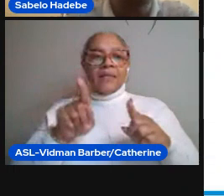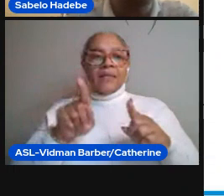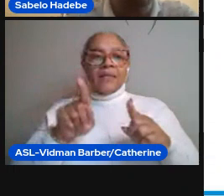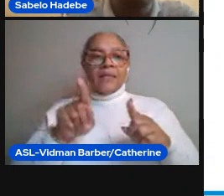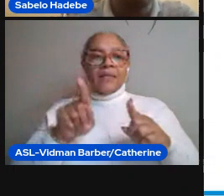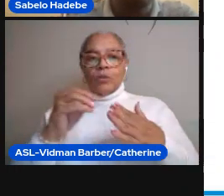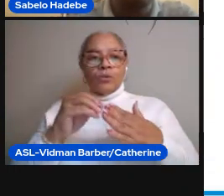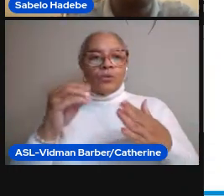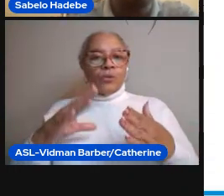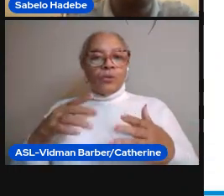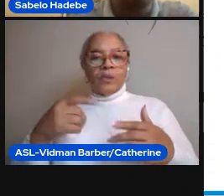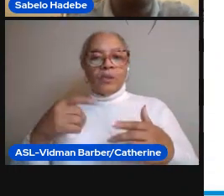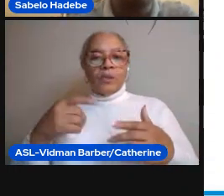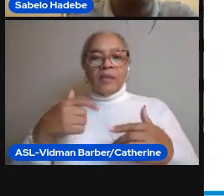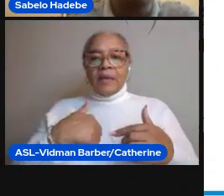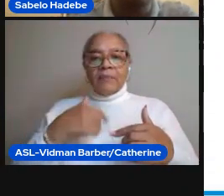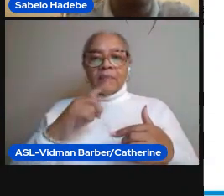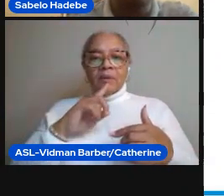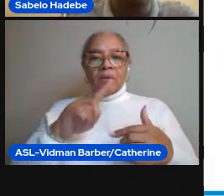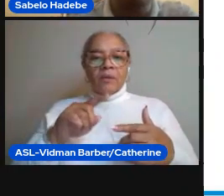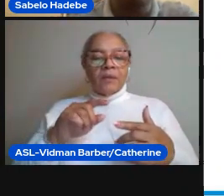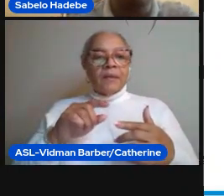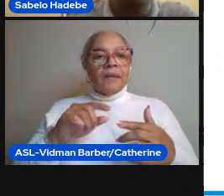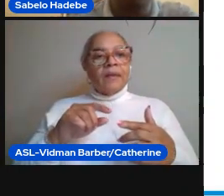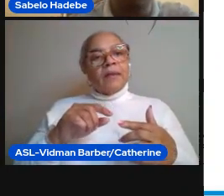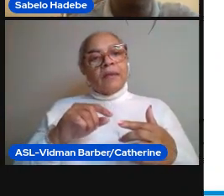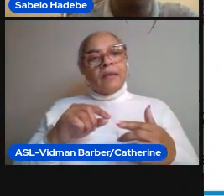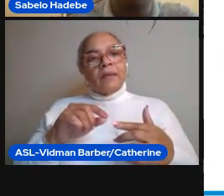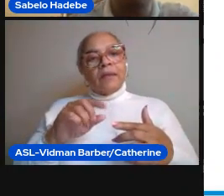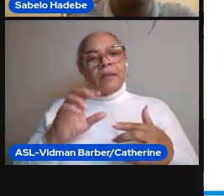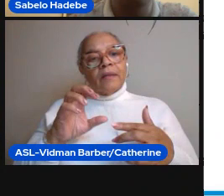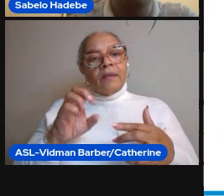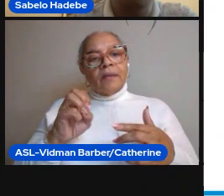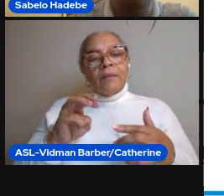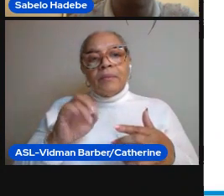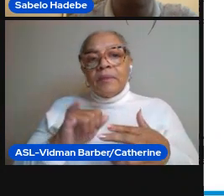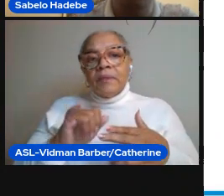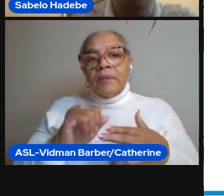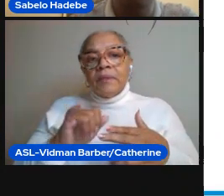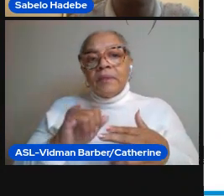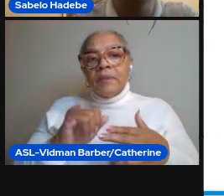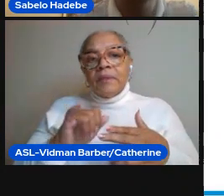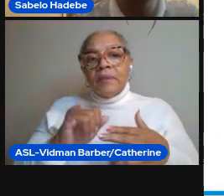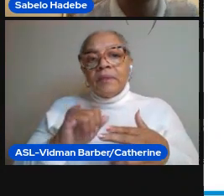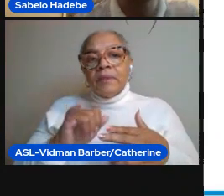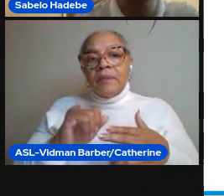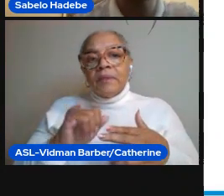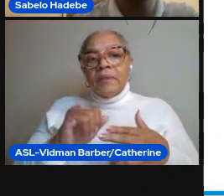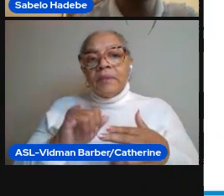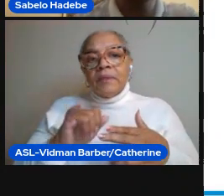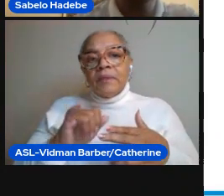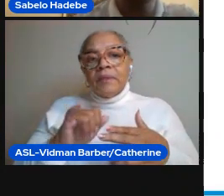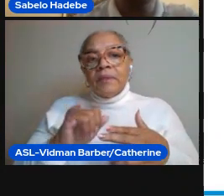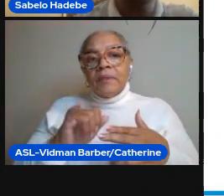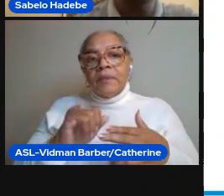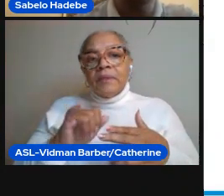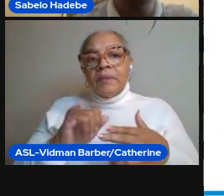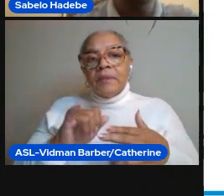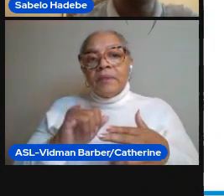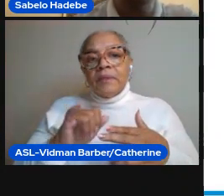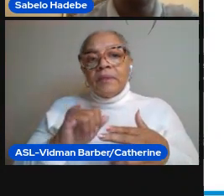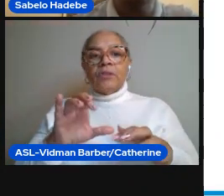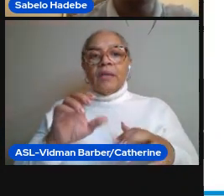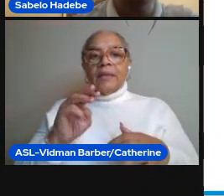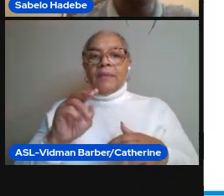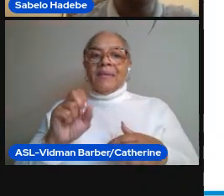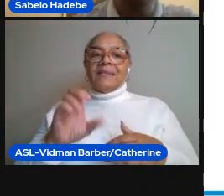did the bulk of the work for an MSc, and Nantobek is a PhD student, but she's done some of the work in this. And